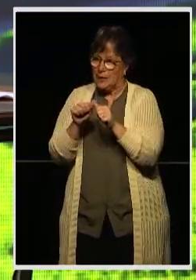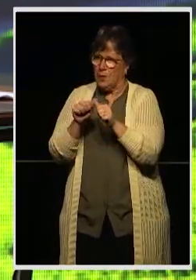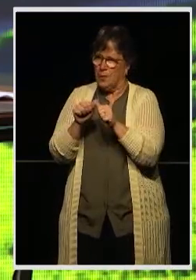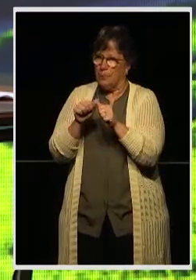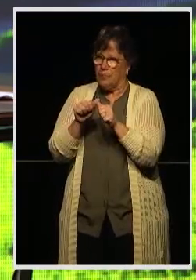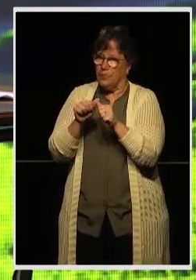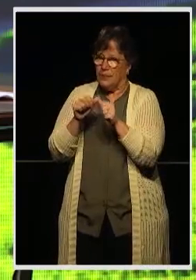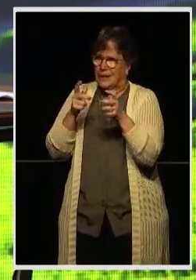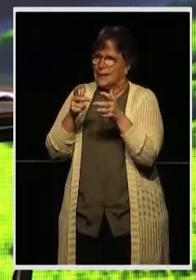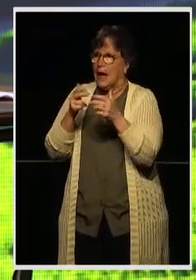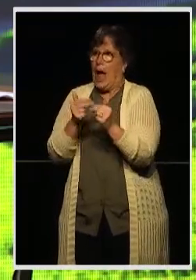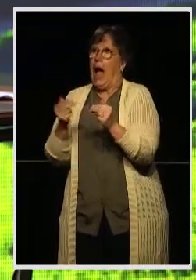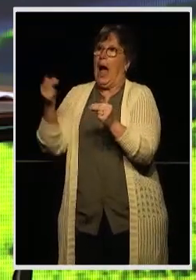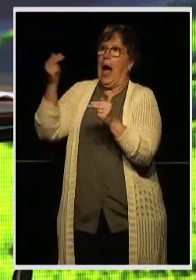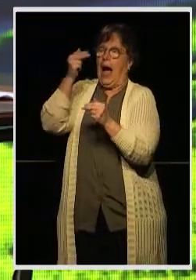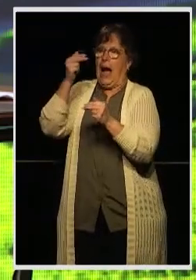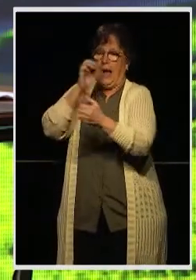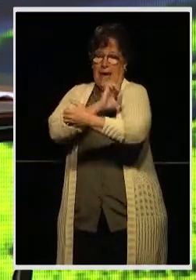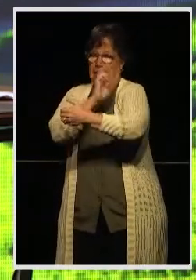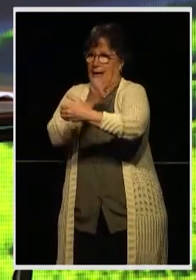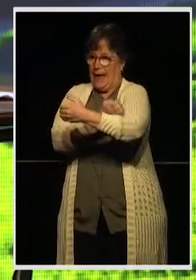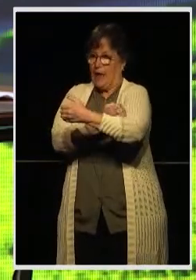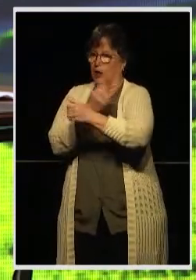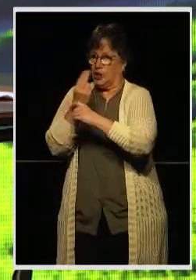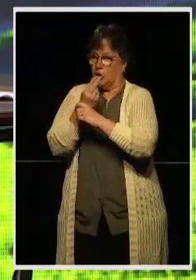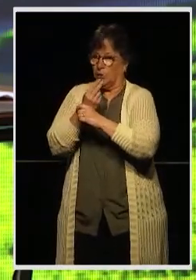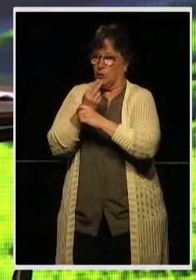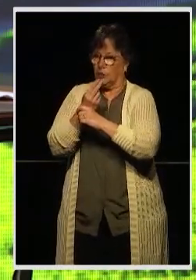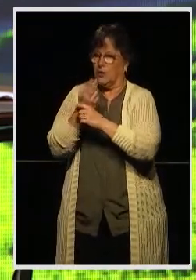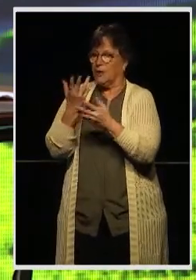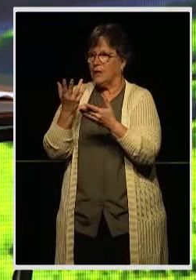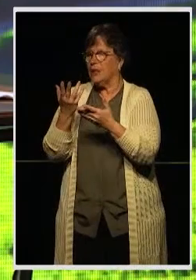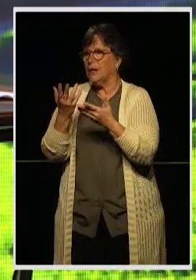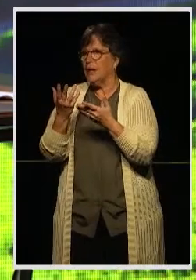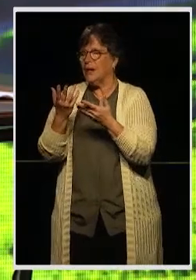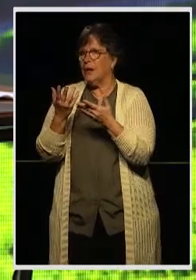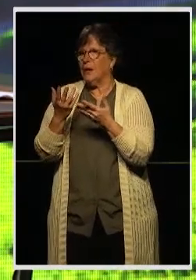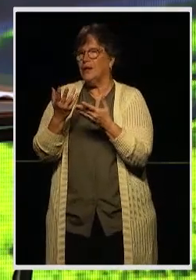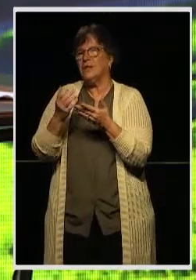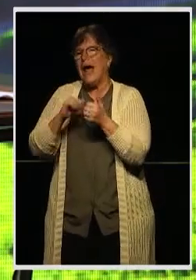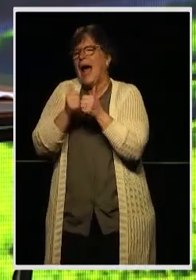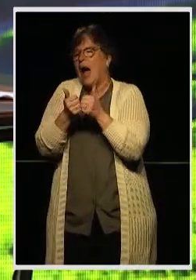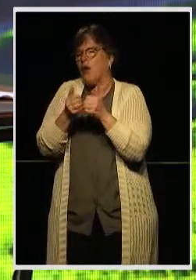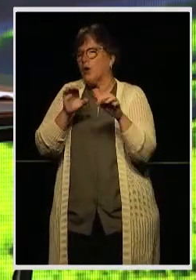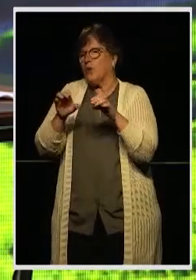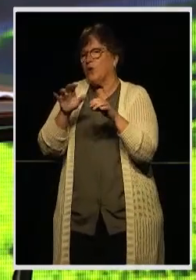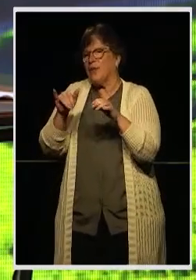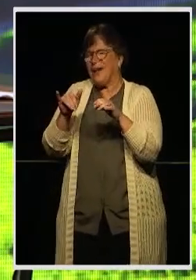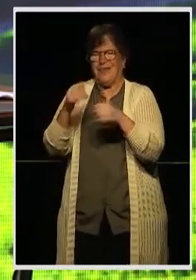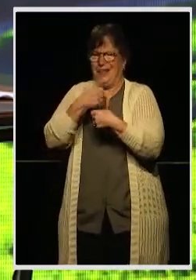use if that energy is still created with dirty fuels? Mm-hmm. Like, how can that be? That